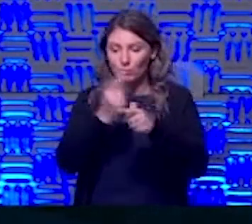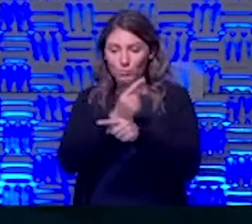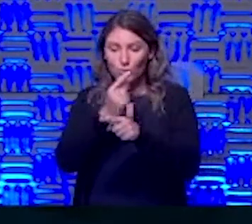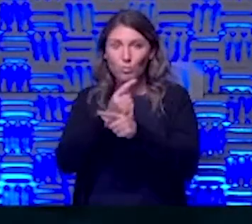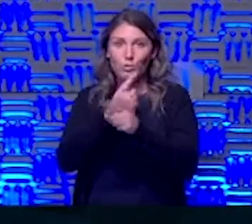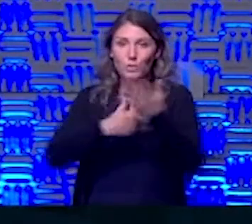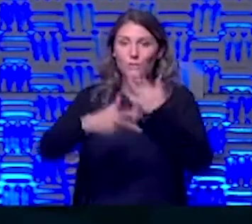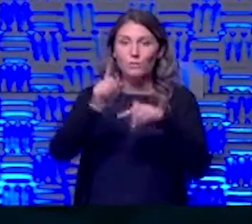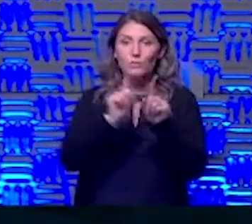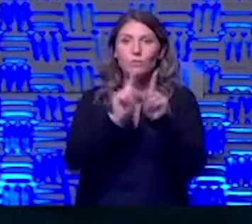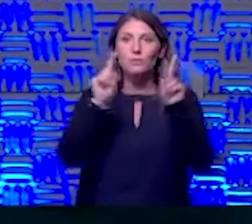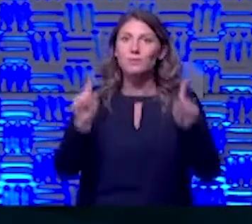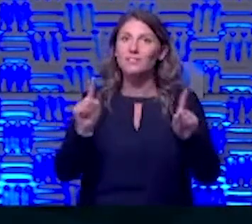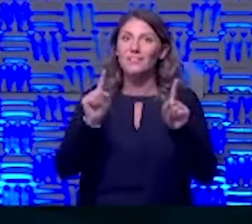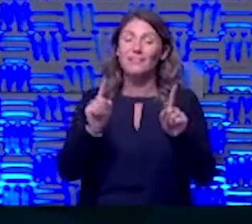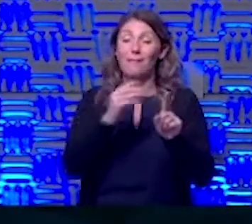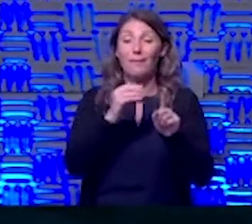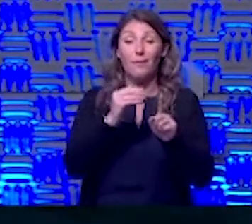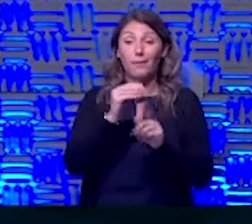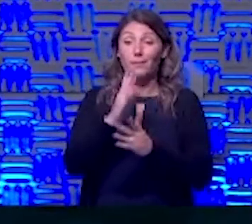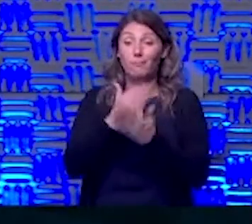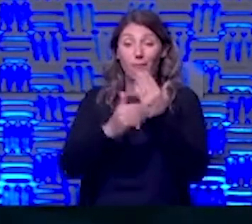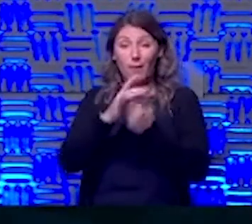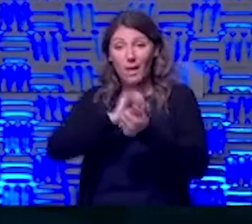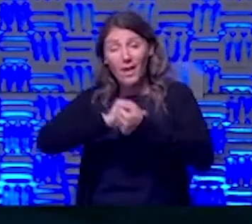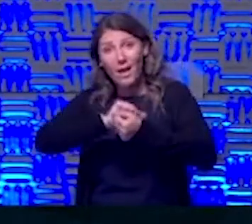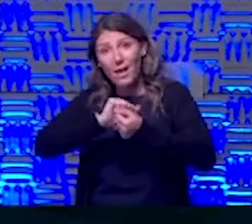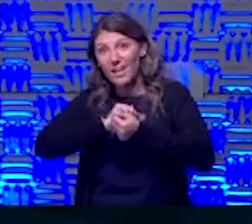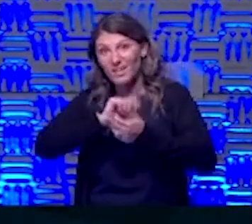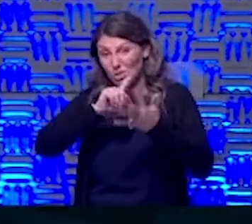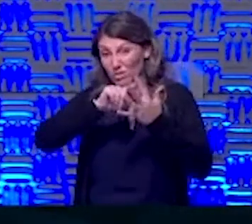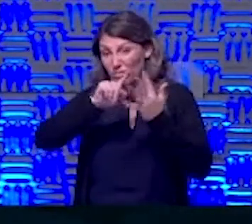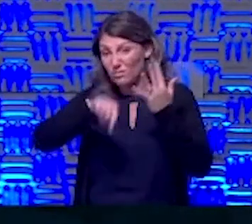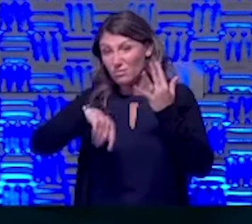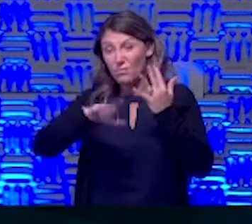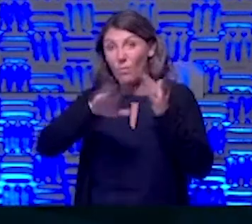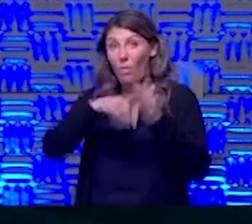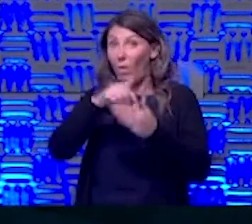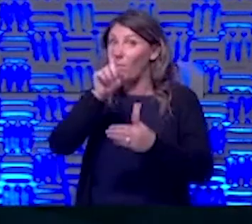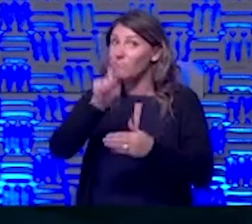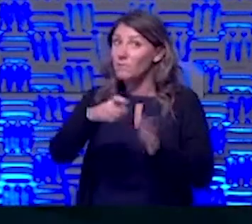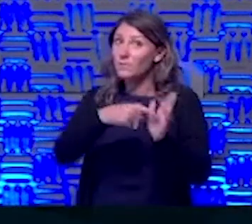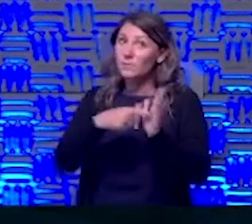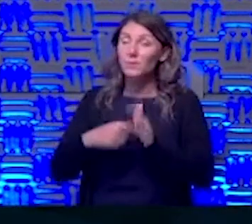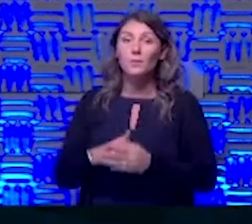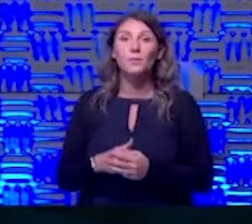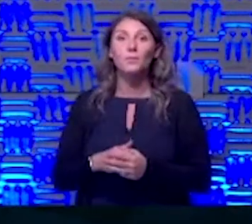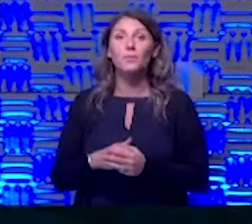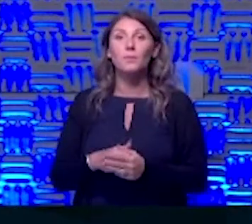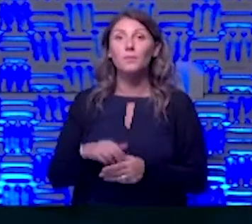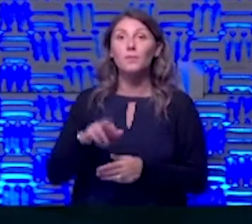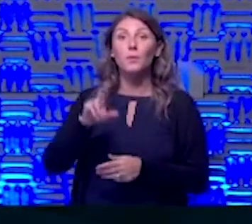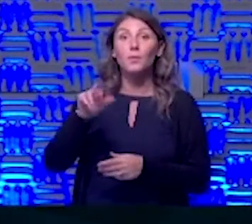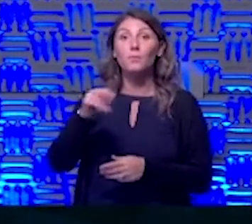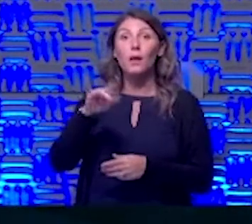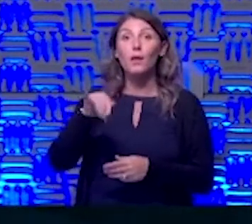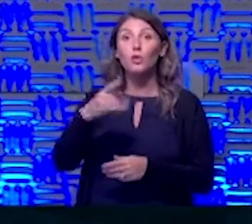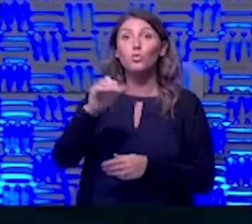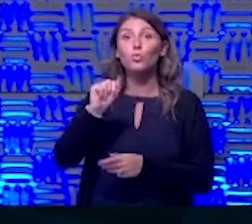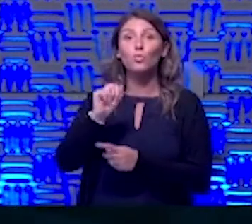social distancing and hand hygiene and all those kind of things. Yeah. Raghu, your final